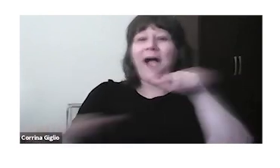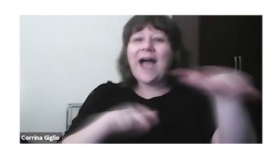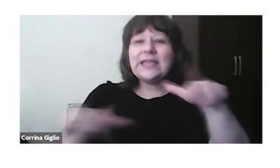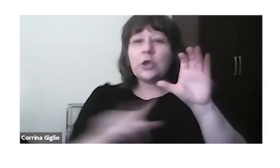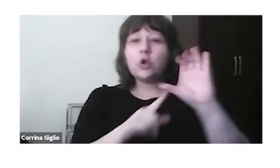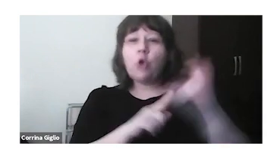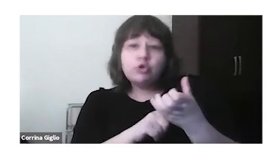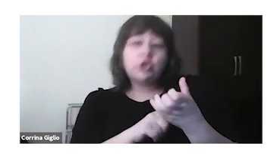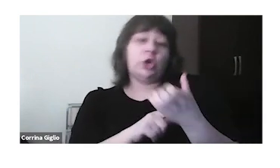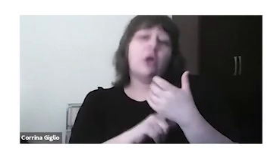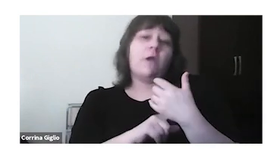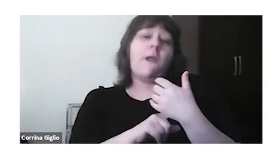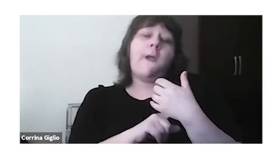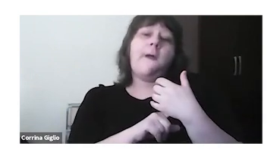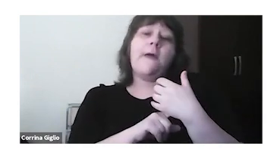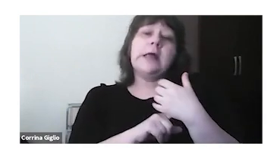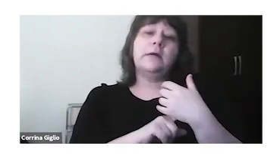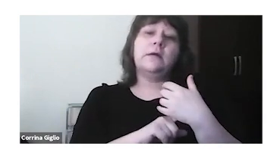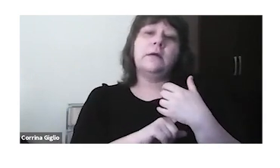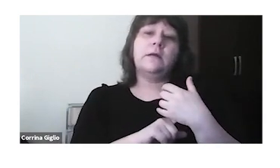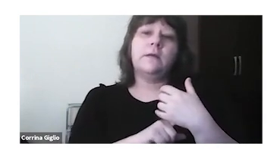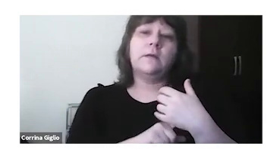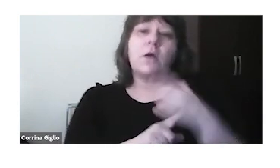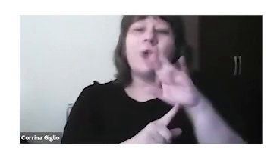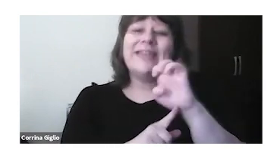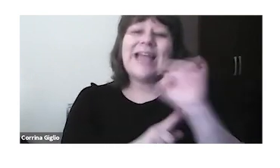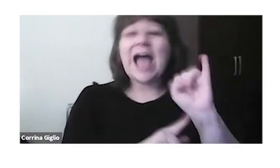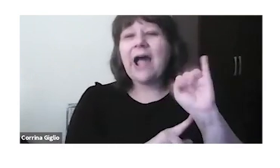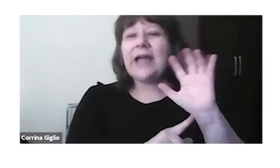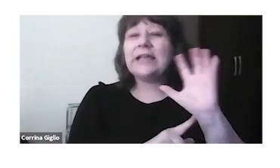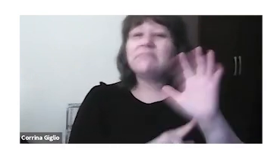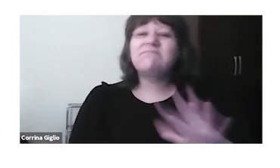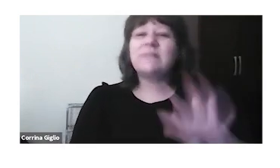or, sort of REI, sort of,